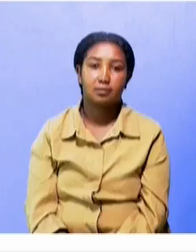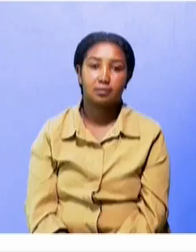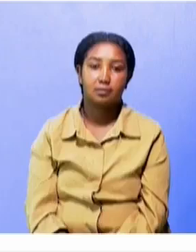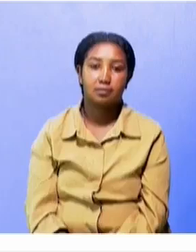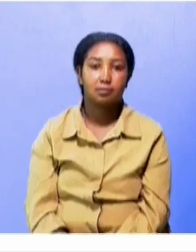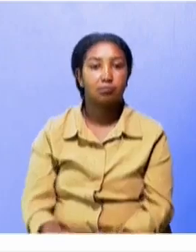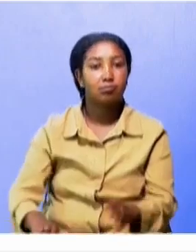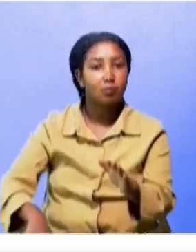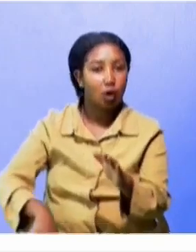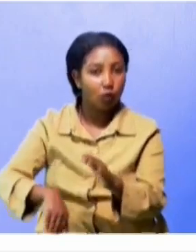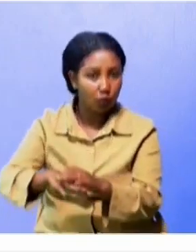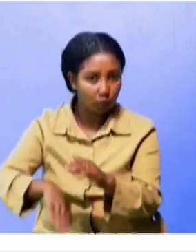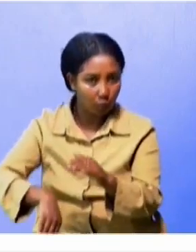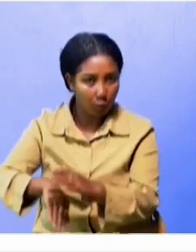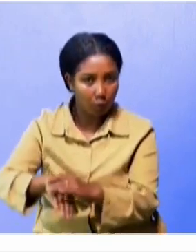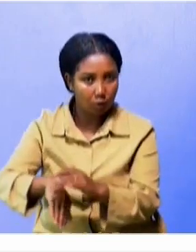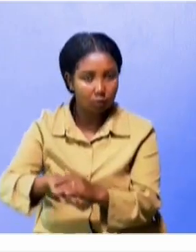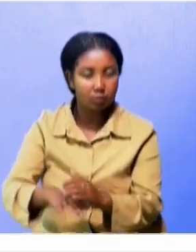Football.